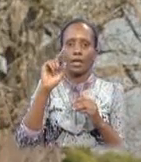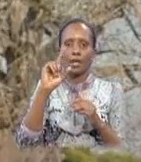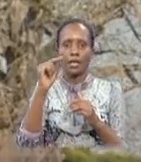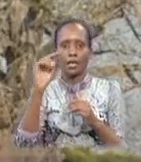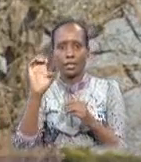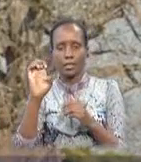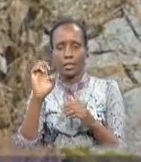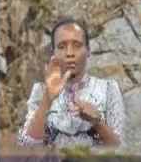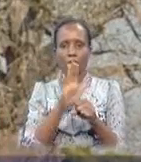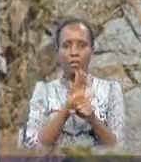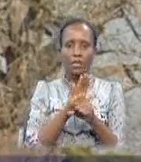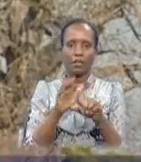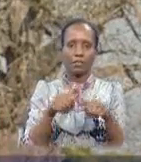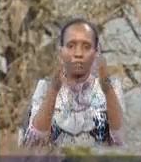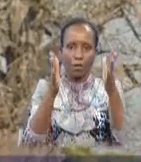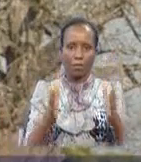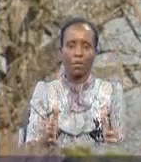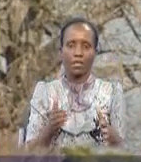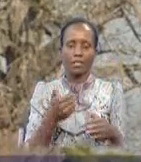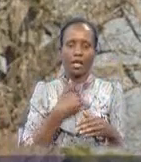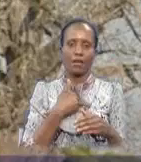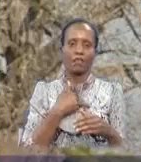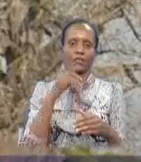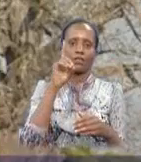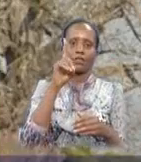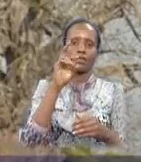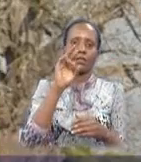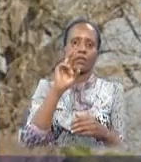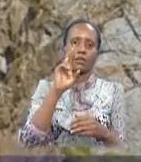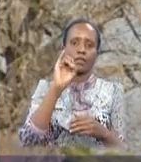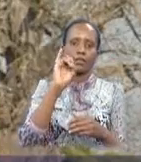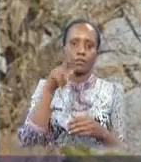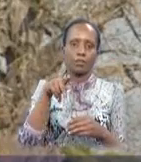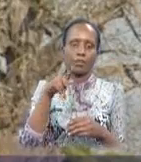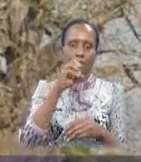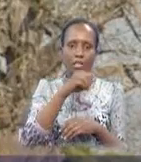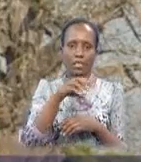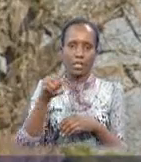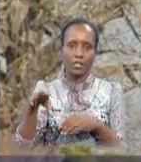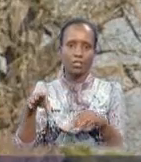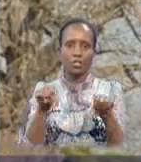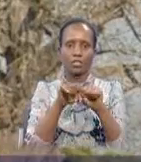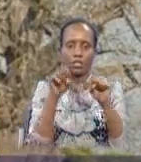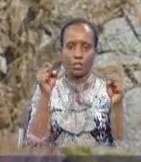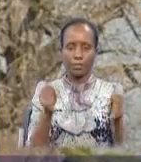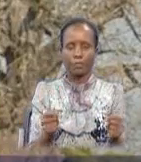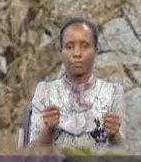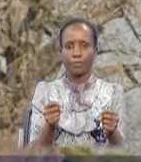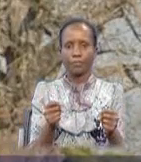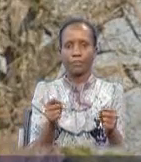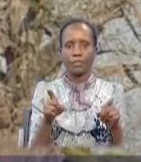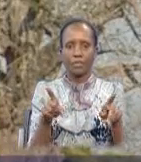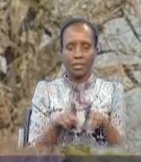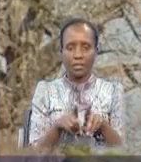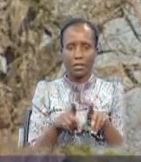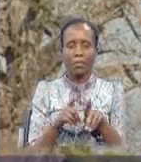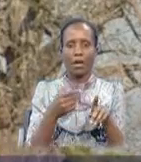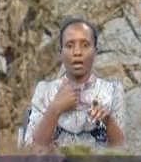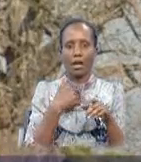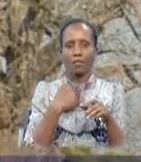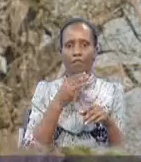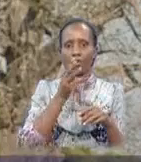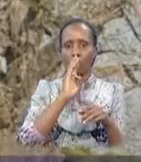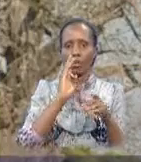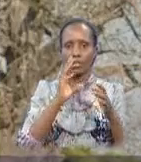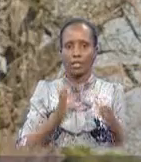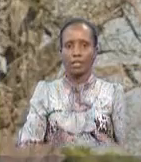Wakulima wengi wamepata drip irrigation system, wamepewa matangi